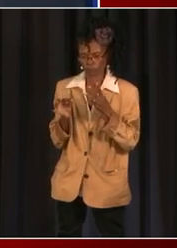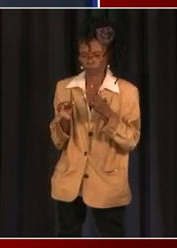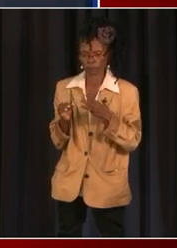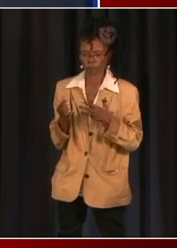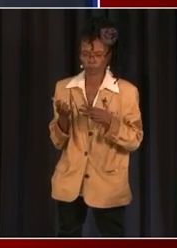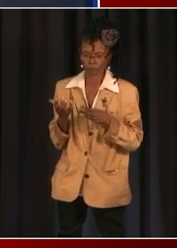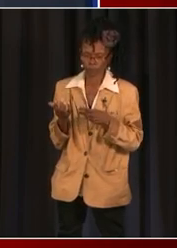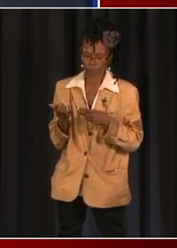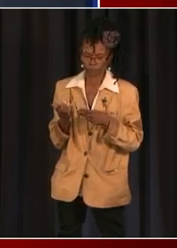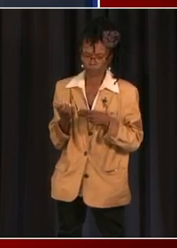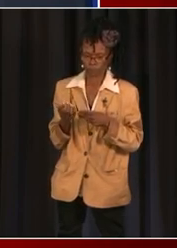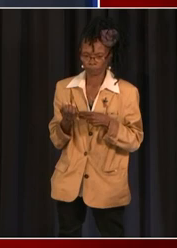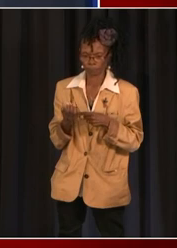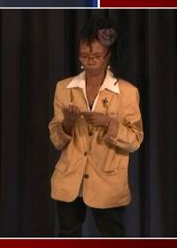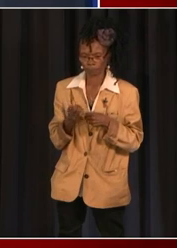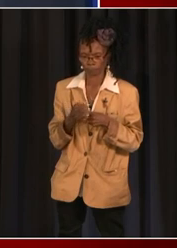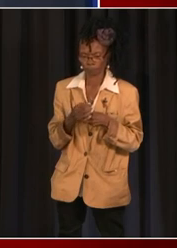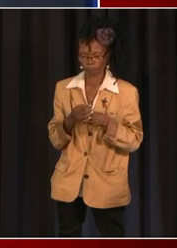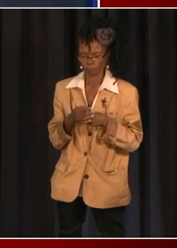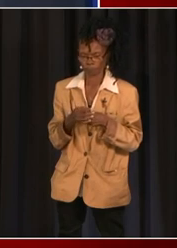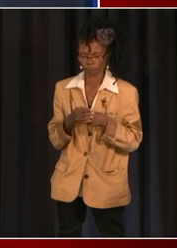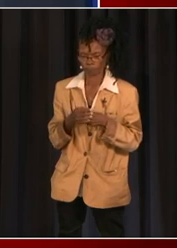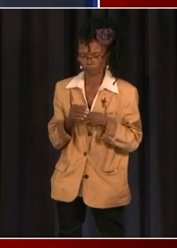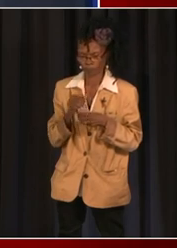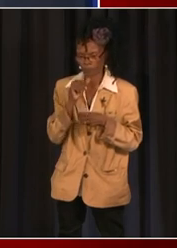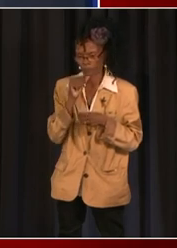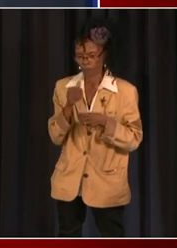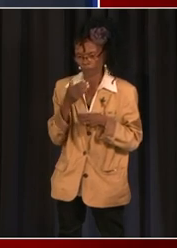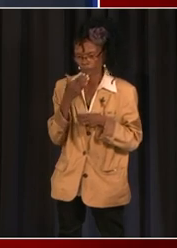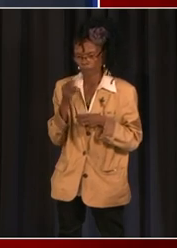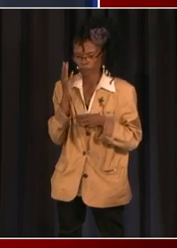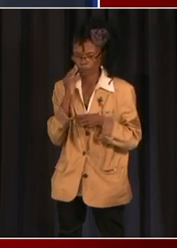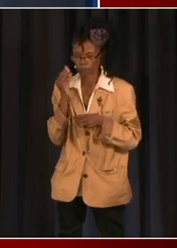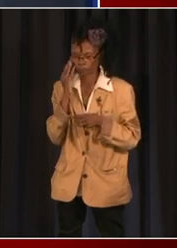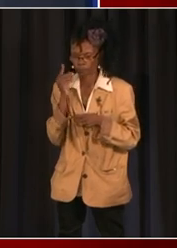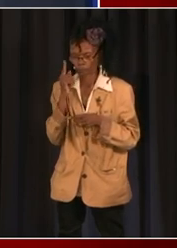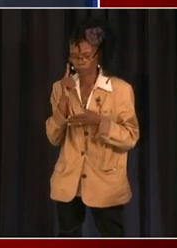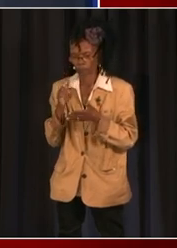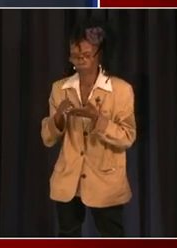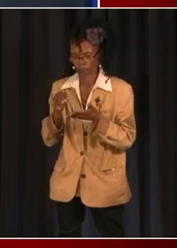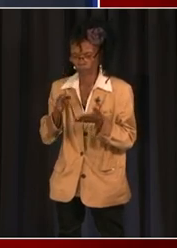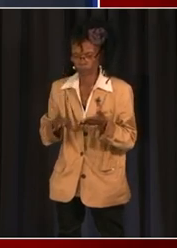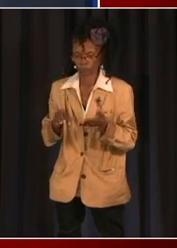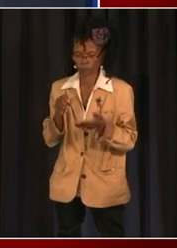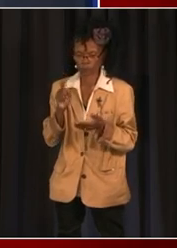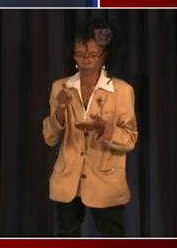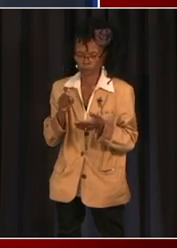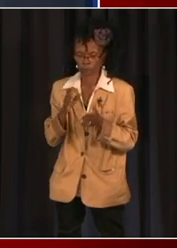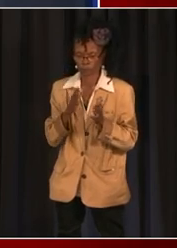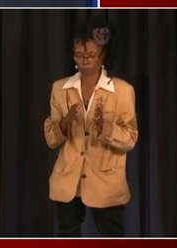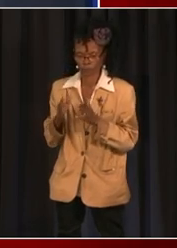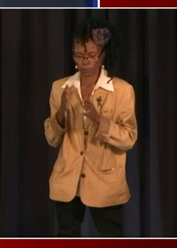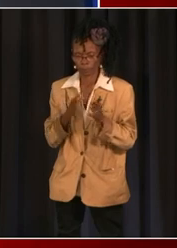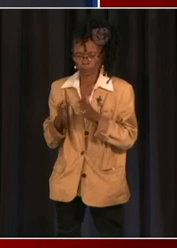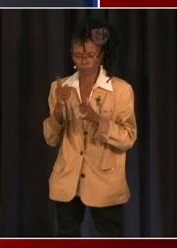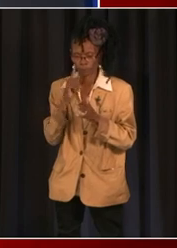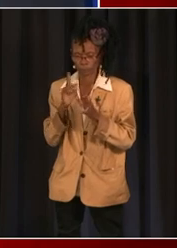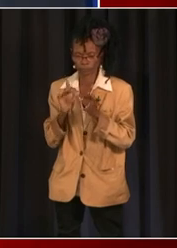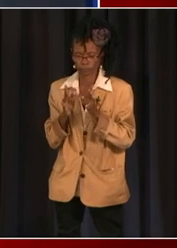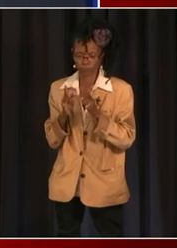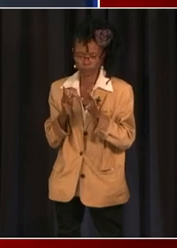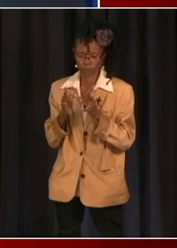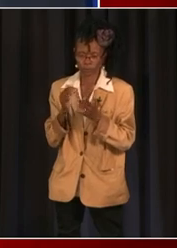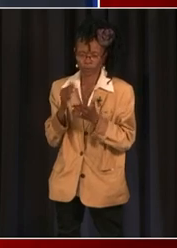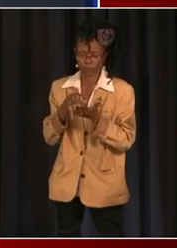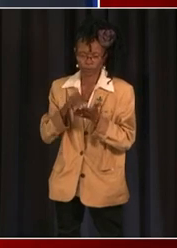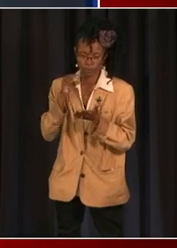a compromised experience for some students. And we also know that there's time needed to plan for execution as